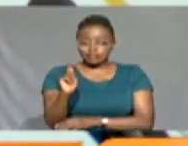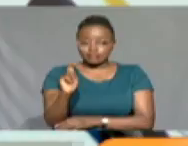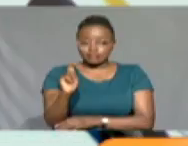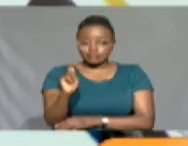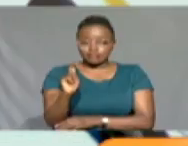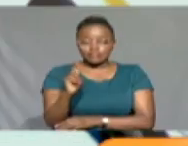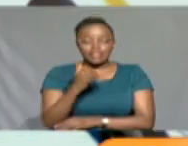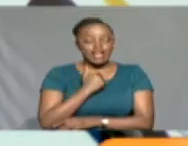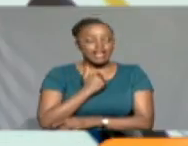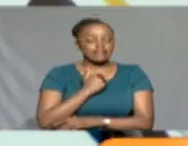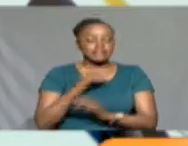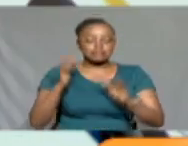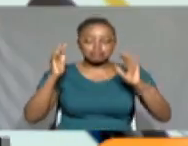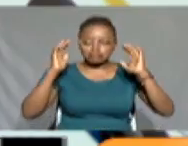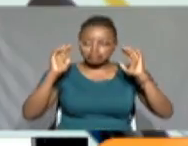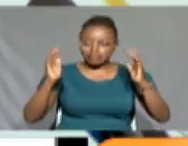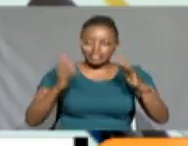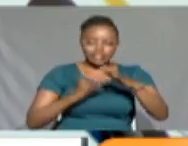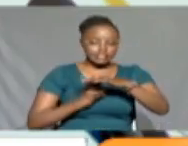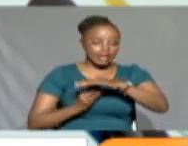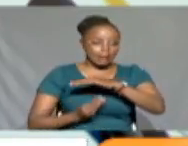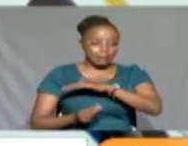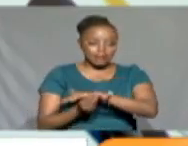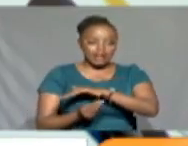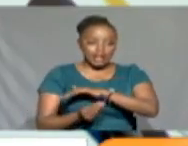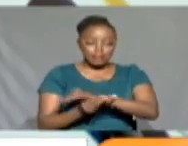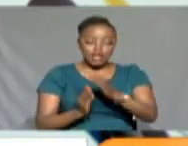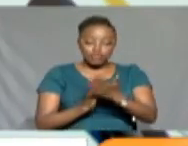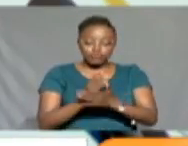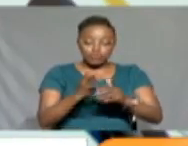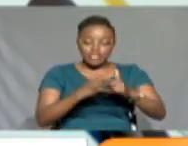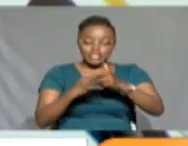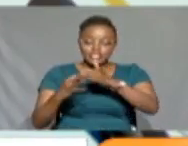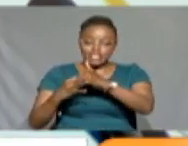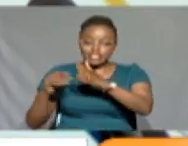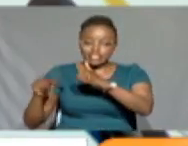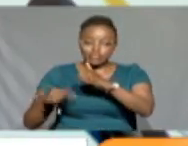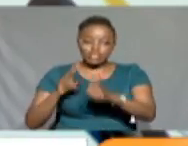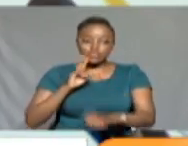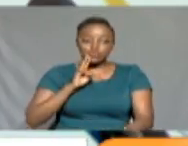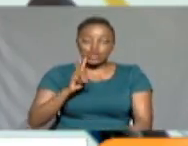attracted the largest average bribe by